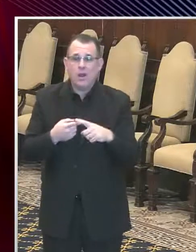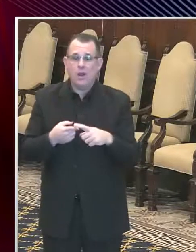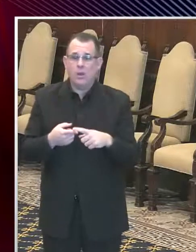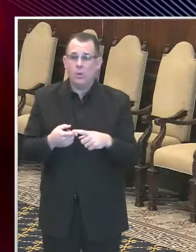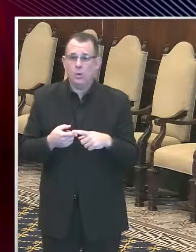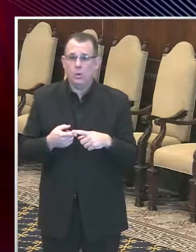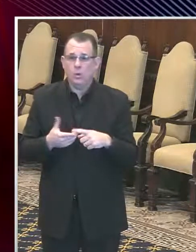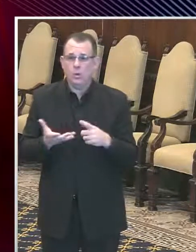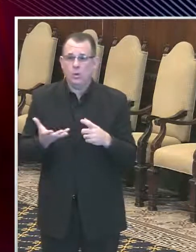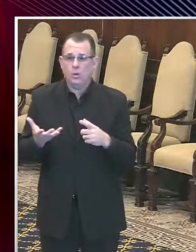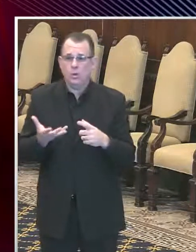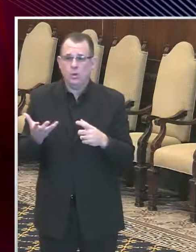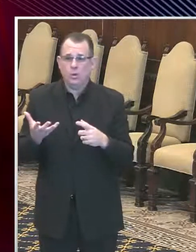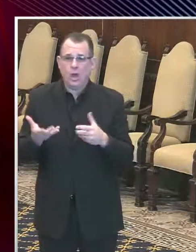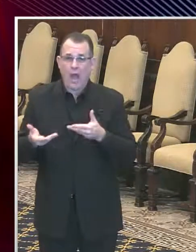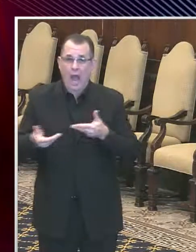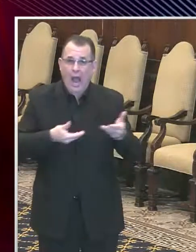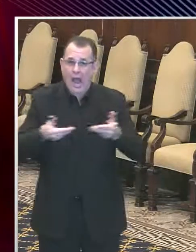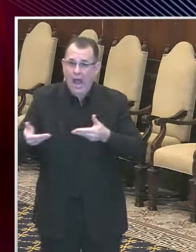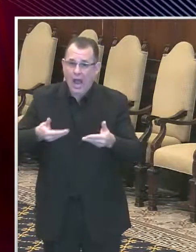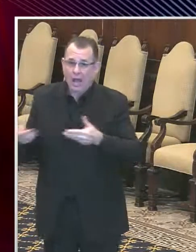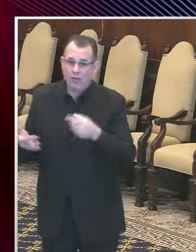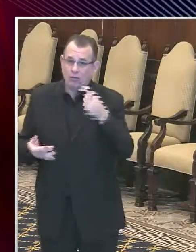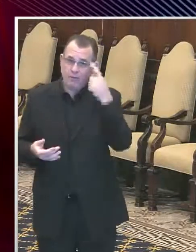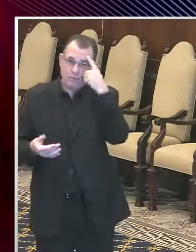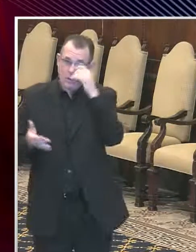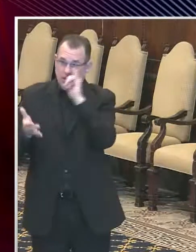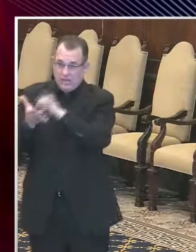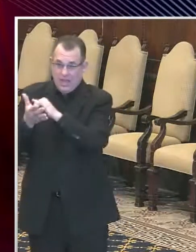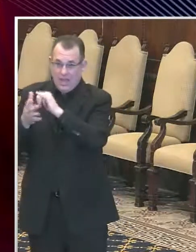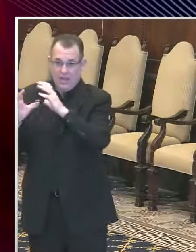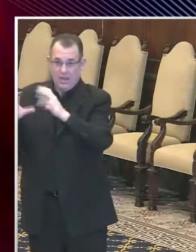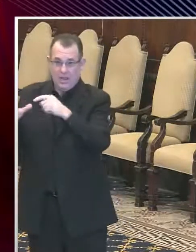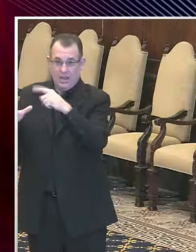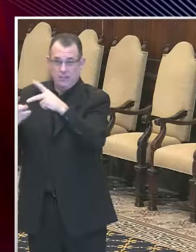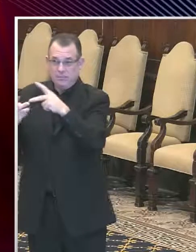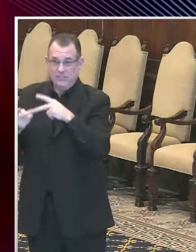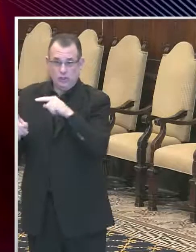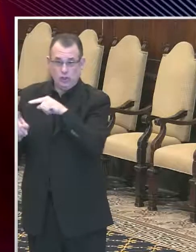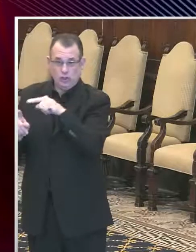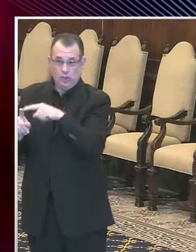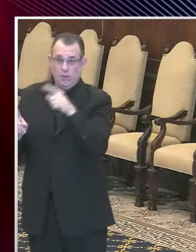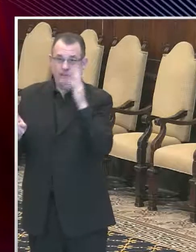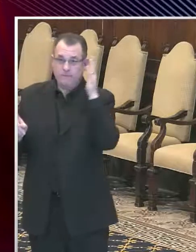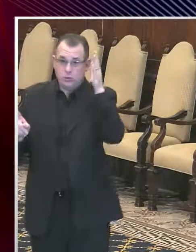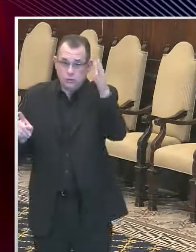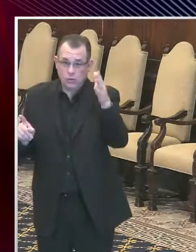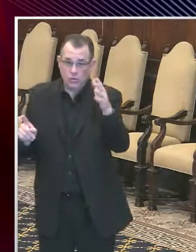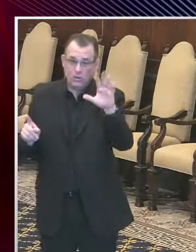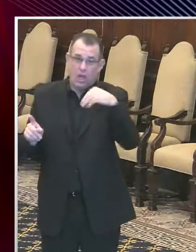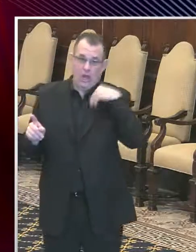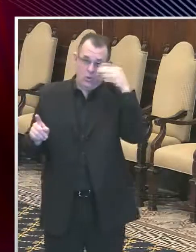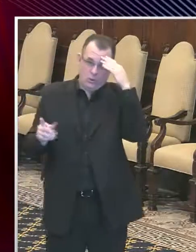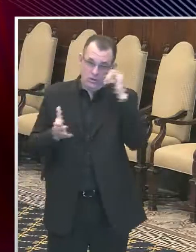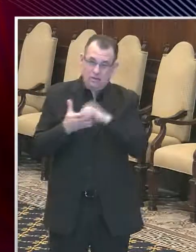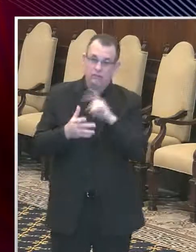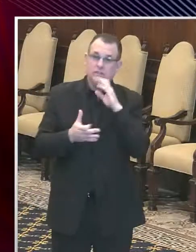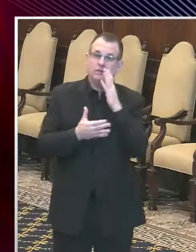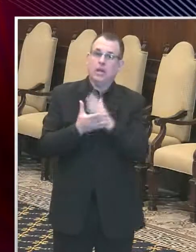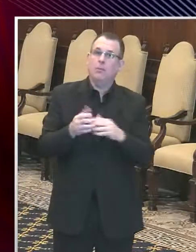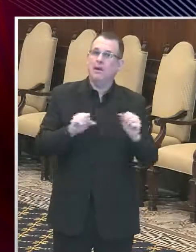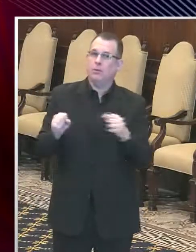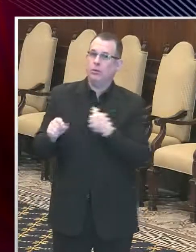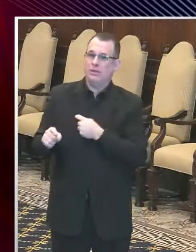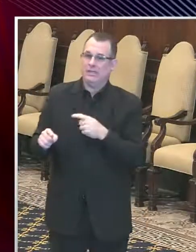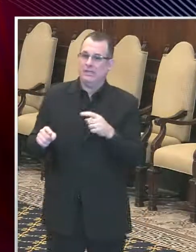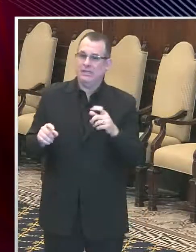being able to hire for those positions in the future? I know that there's some capacity to do that work